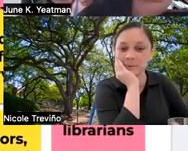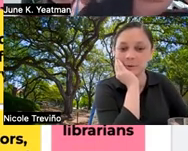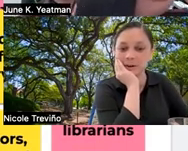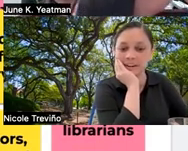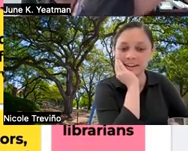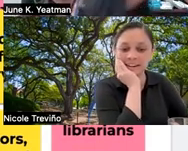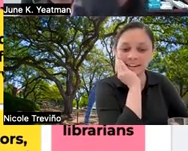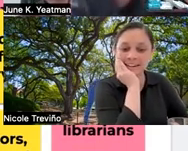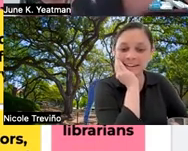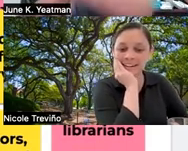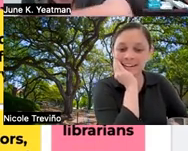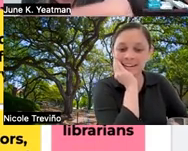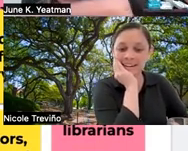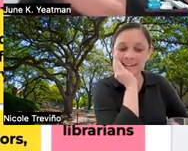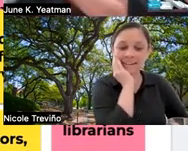on the board?